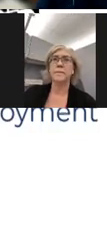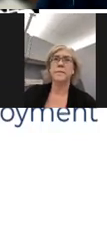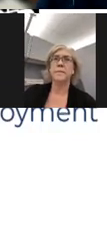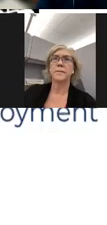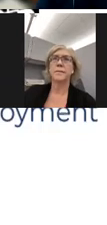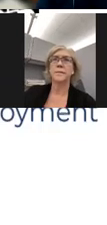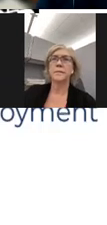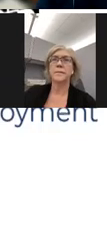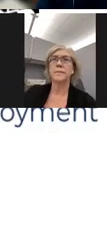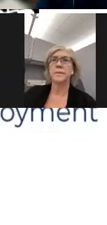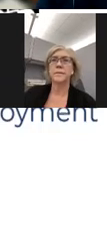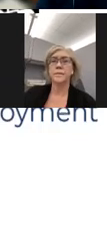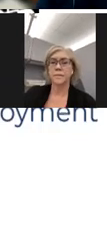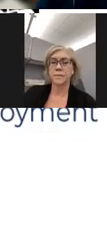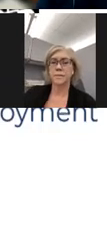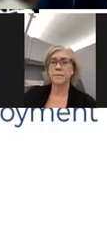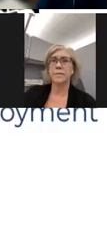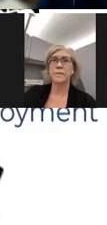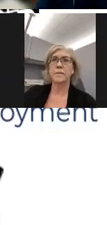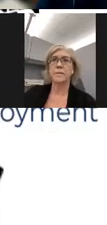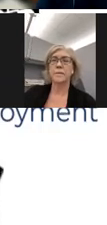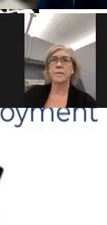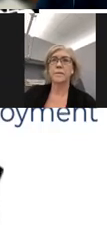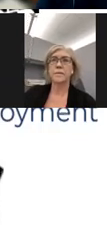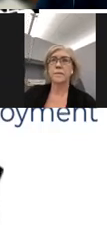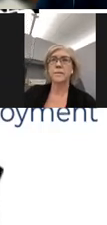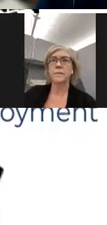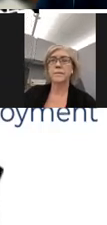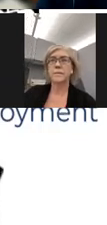activity flow. Next slide, please.